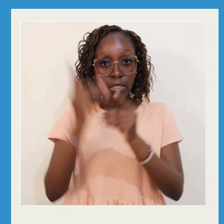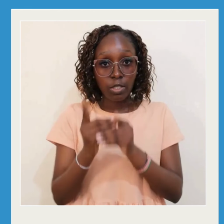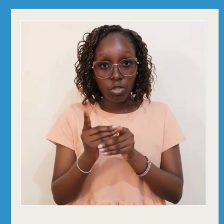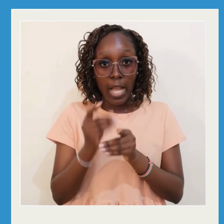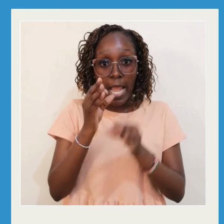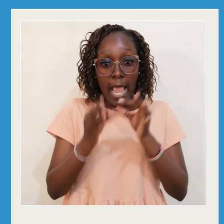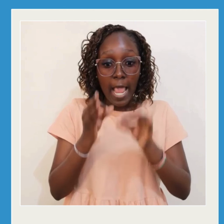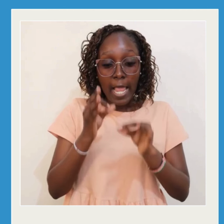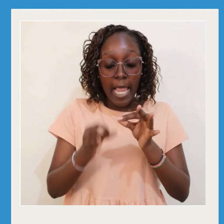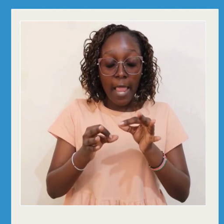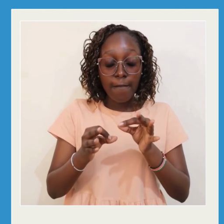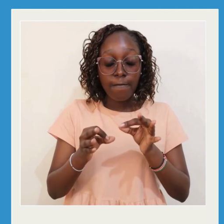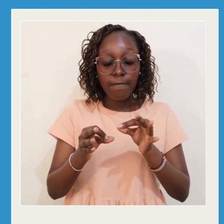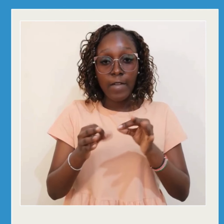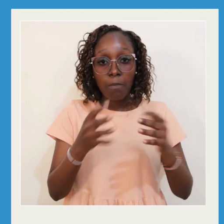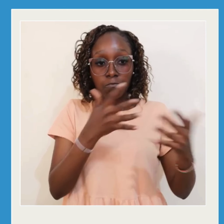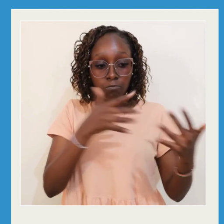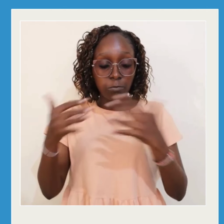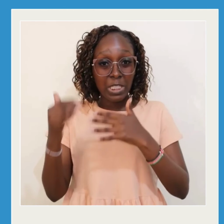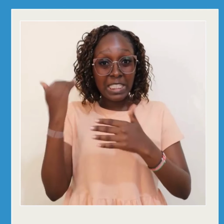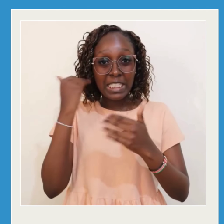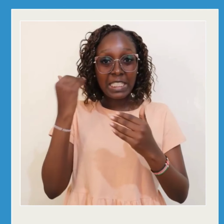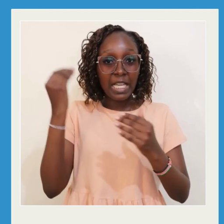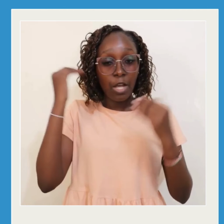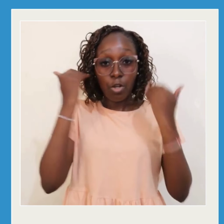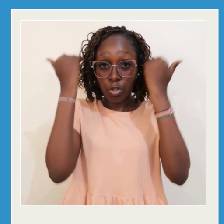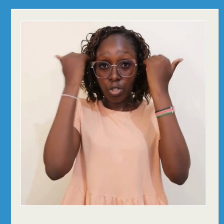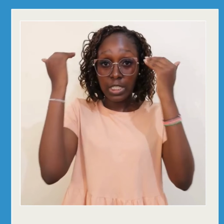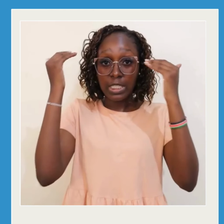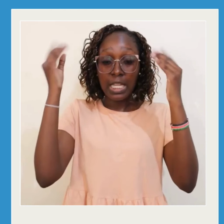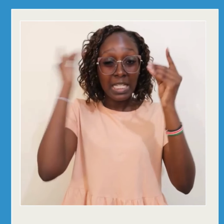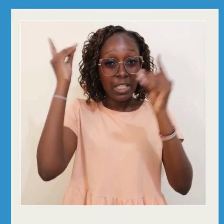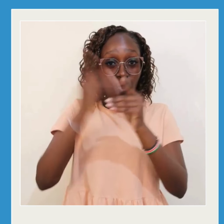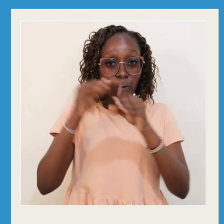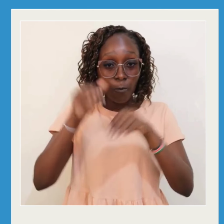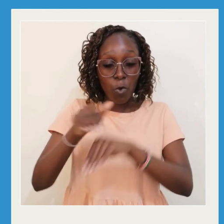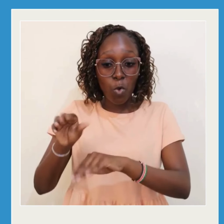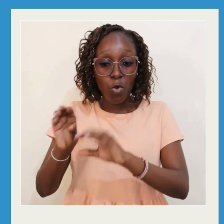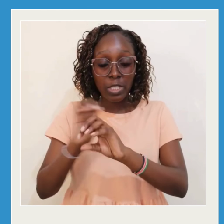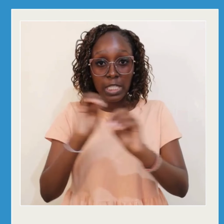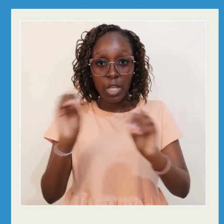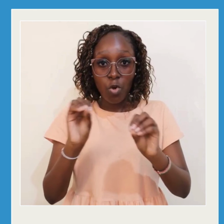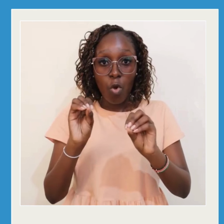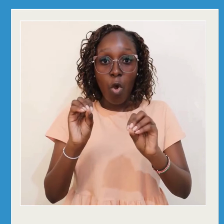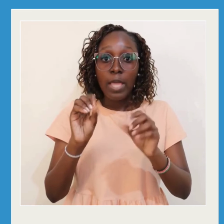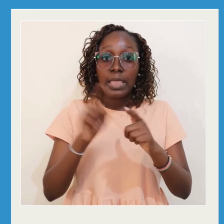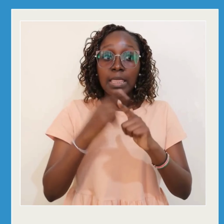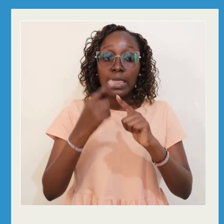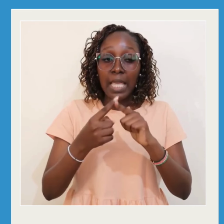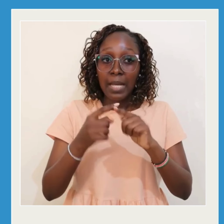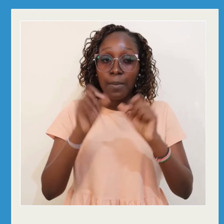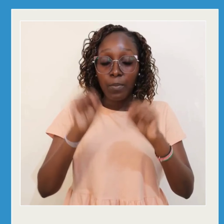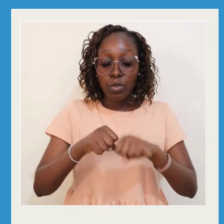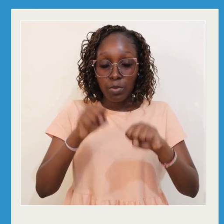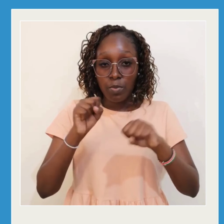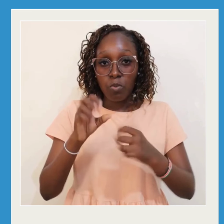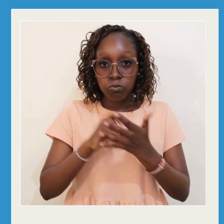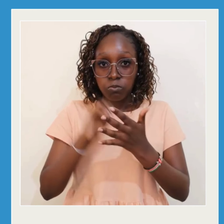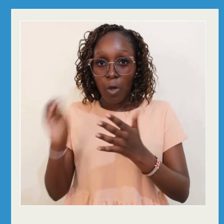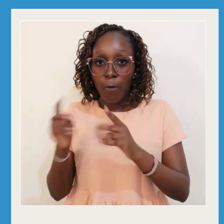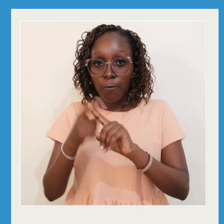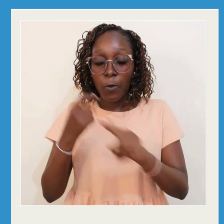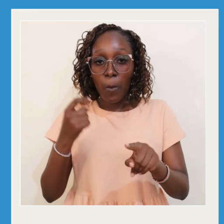decisions. Failure to comply with tribunal decisions is a legal offense under the PBO Act,